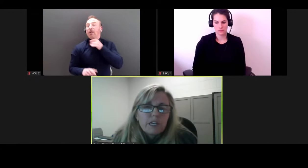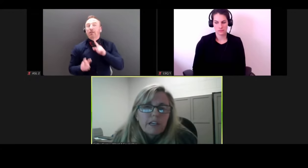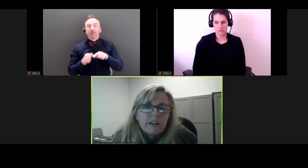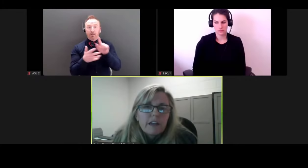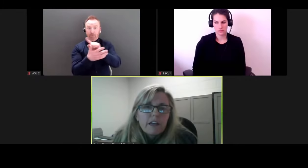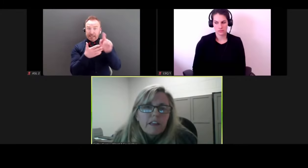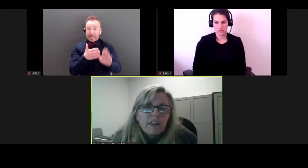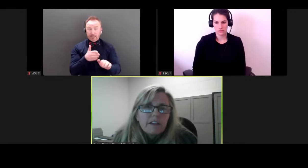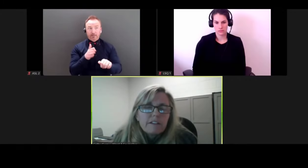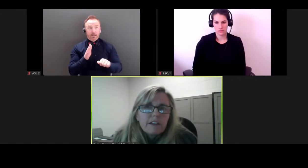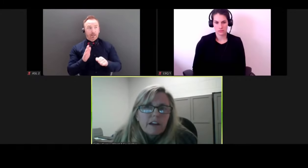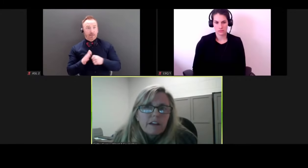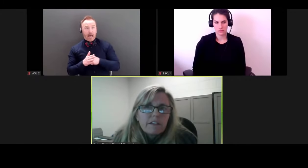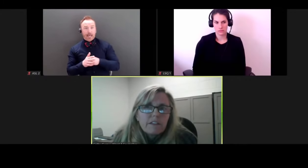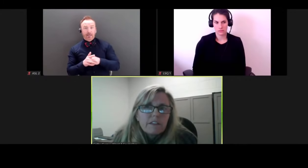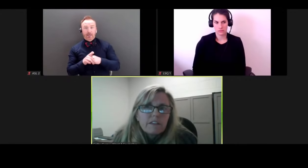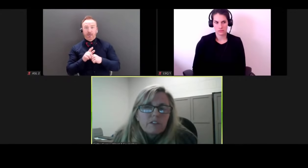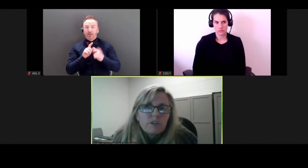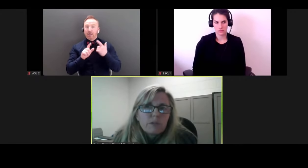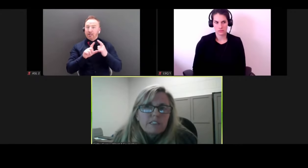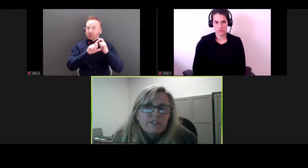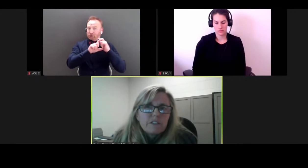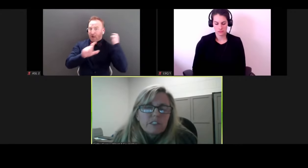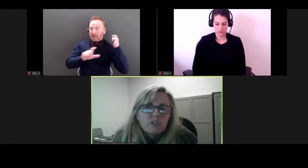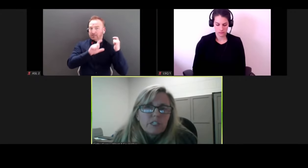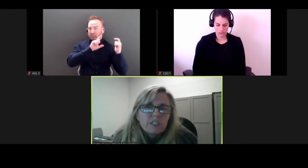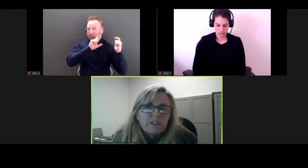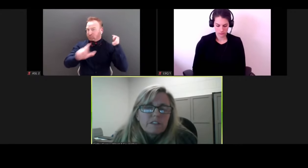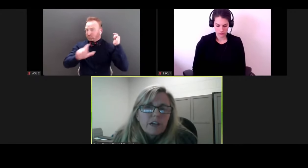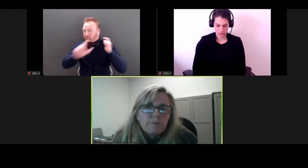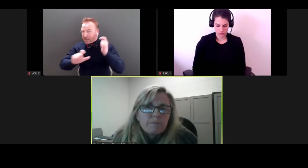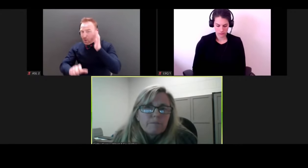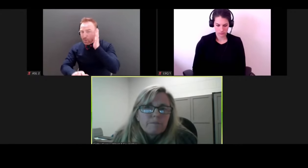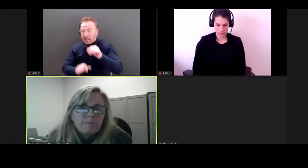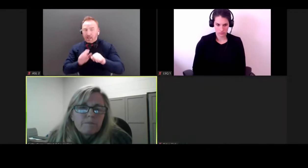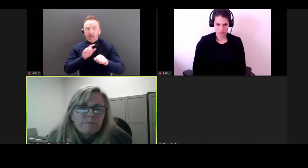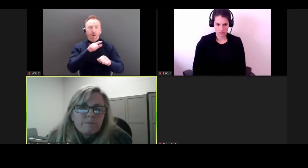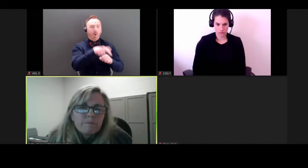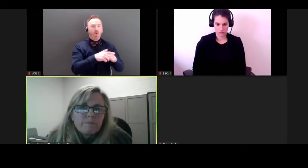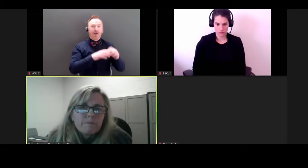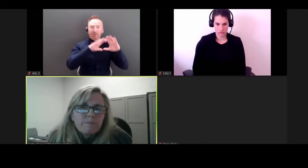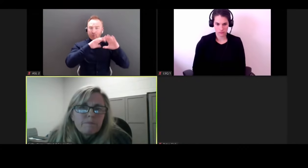this weekend that this is going to be a different situation this time?